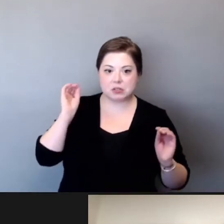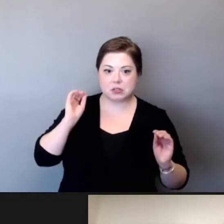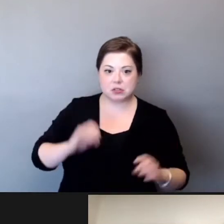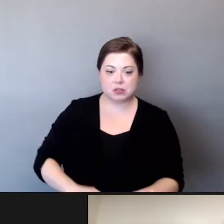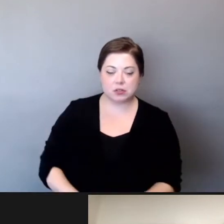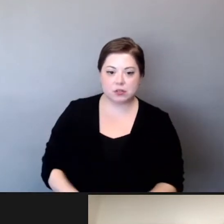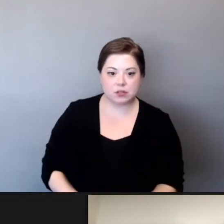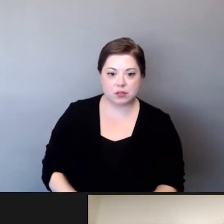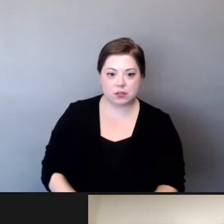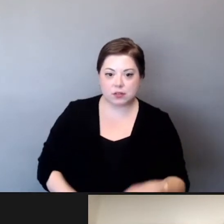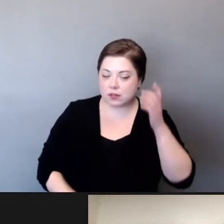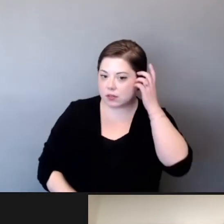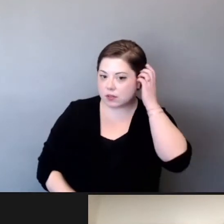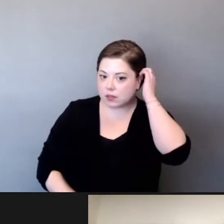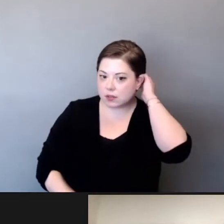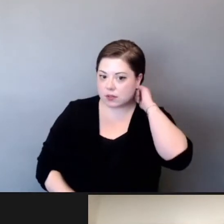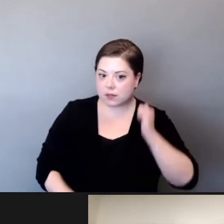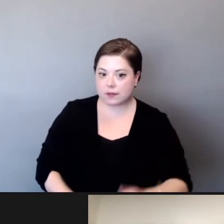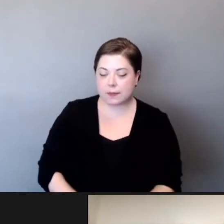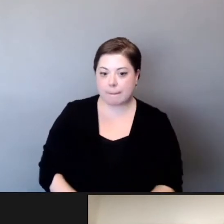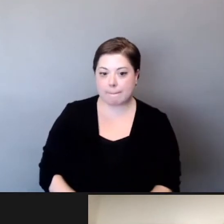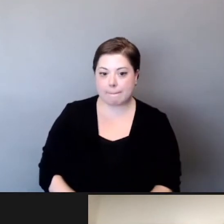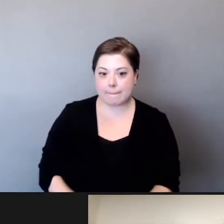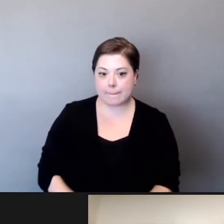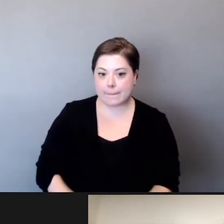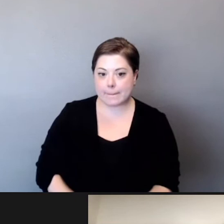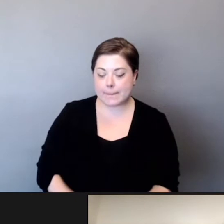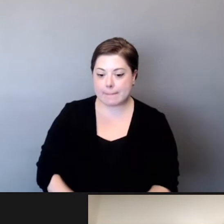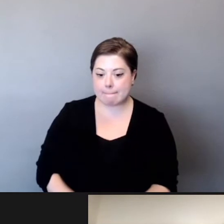And Dr. Scrase, a couple of questions here.